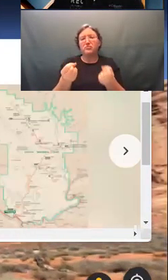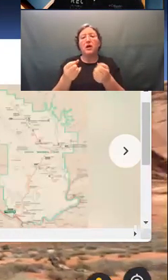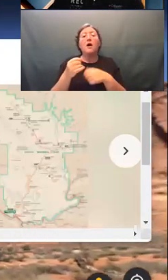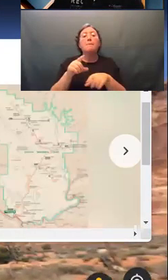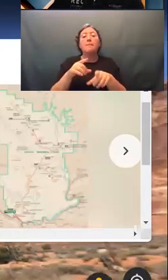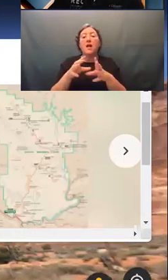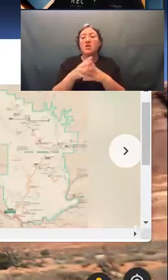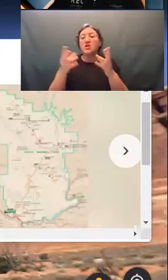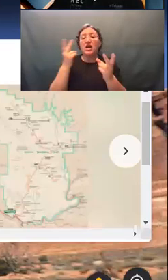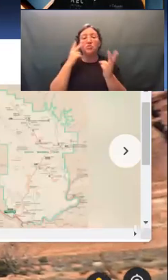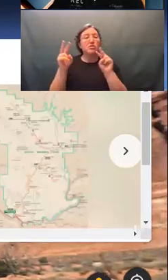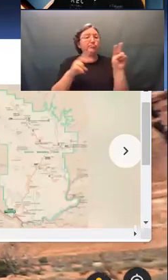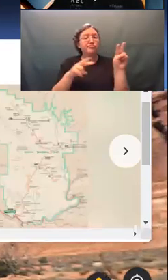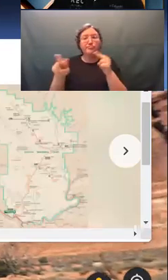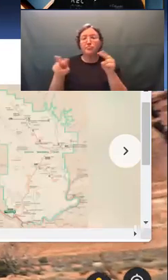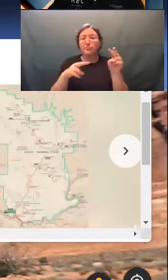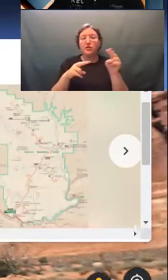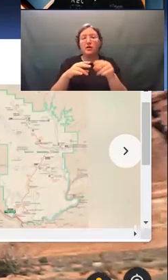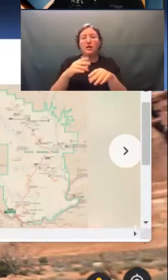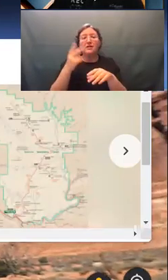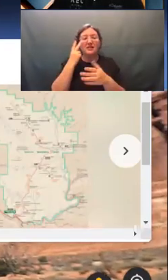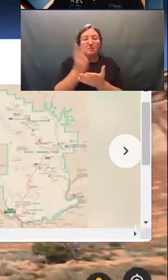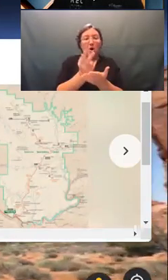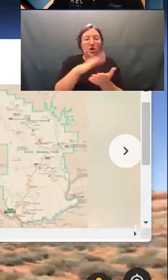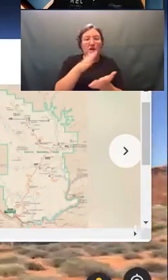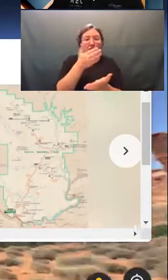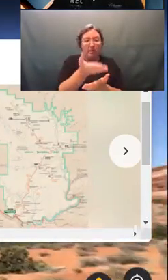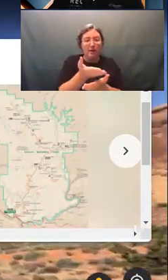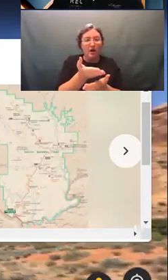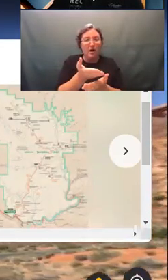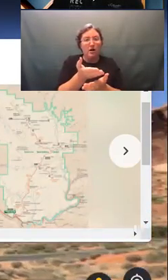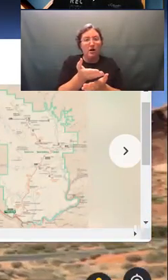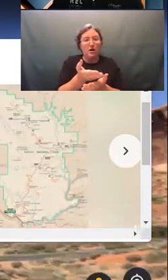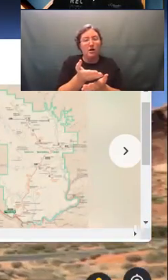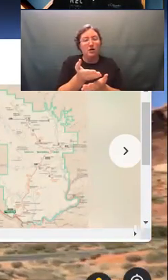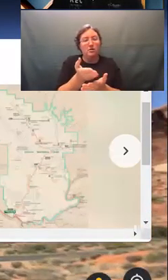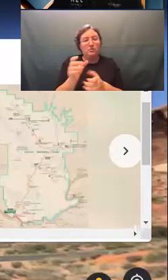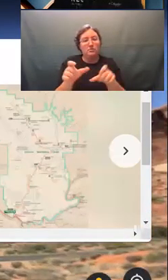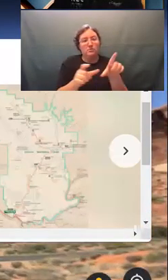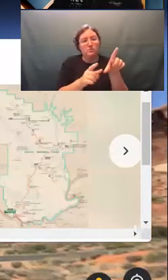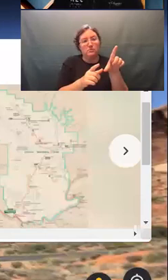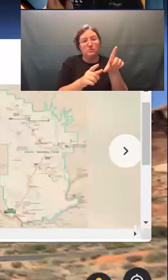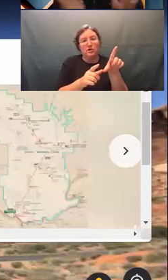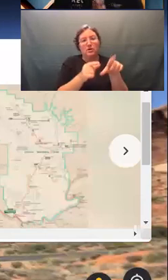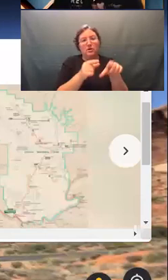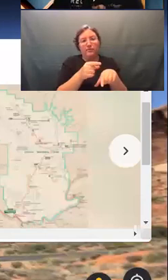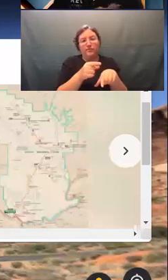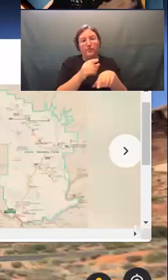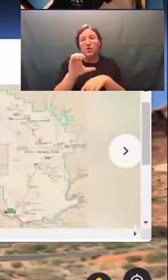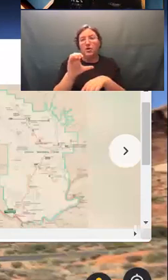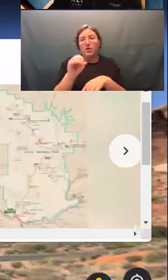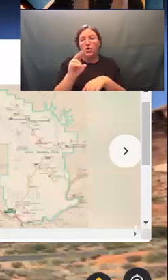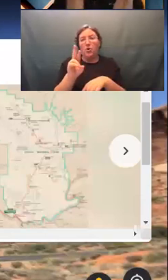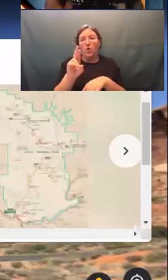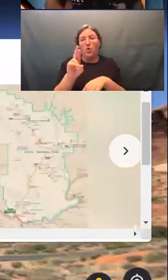get out of your car, you can see the parking lot right here. And if we zoom just to the side, we have the courthouse towers.